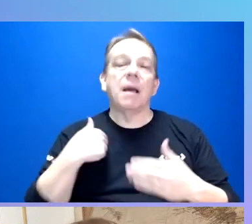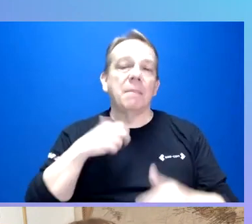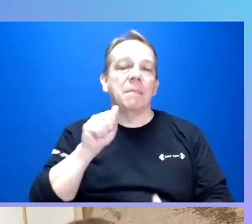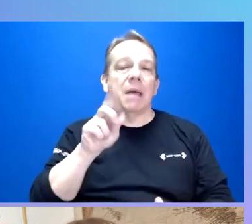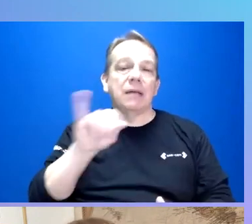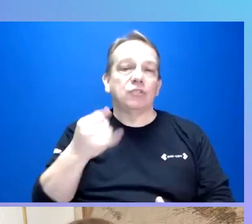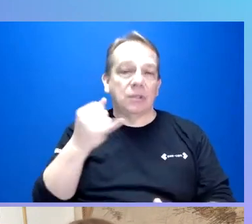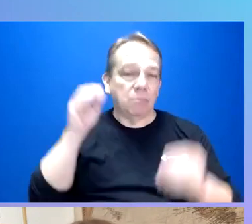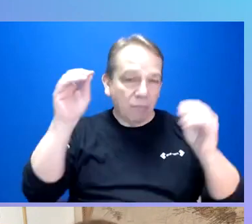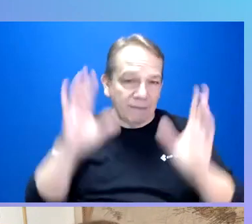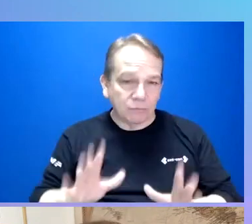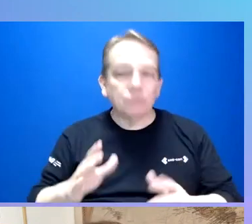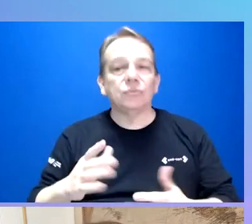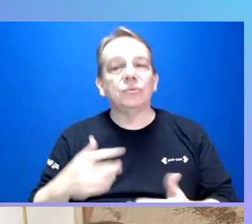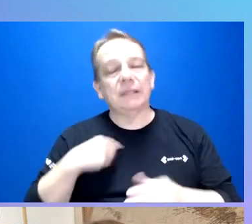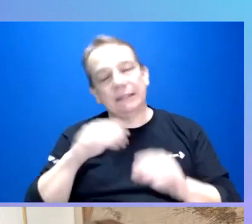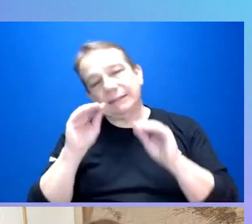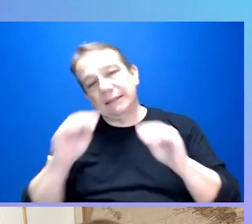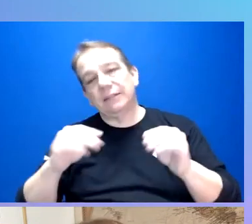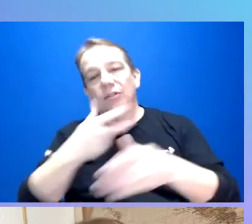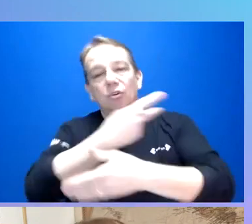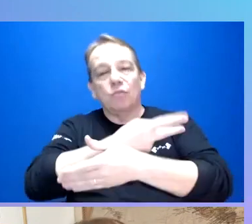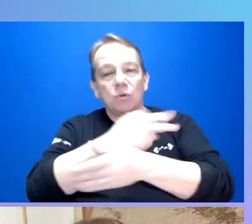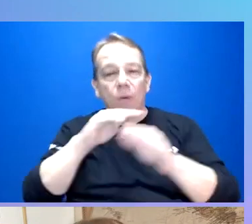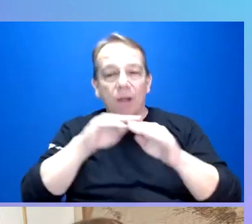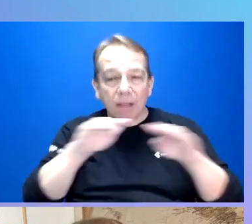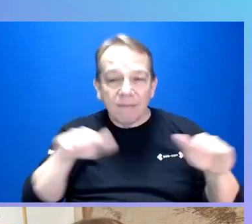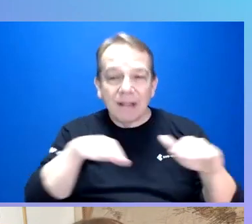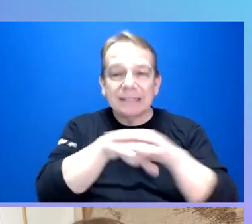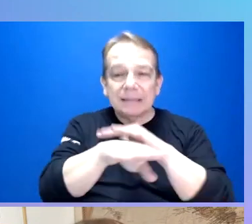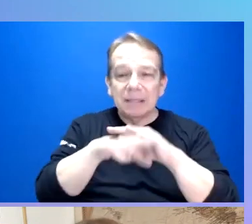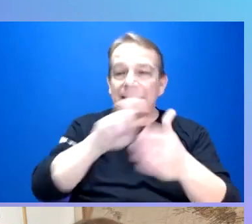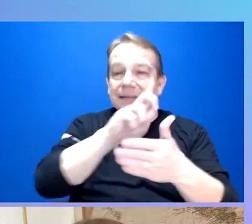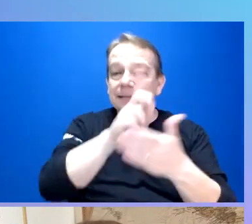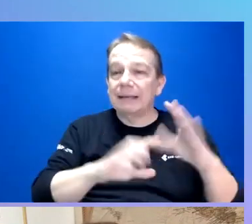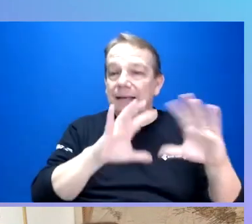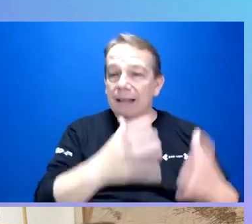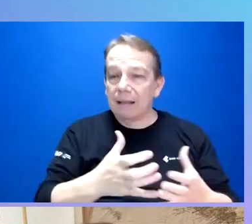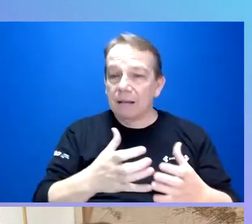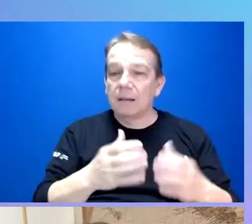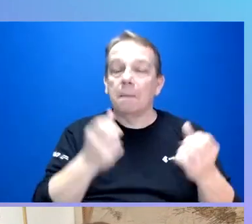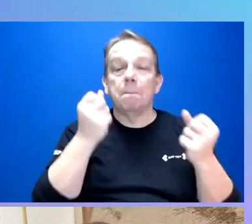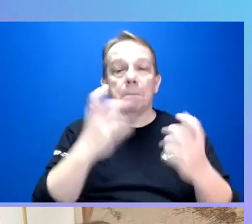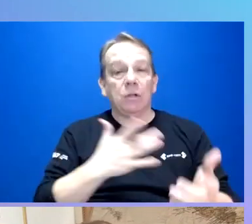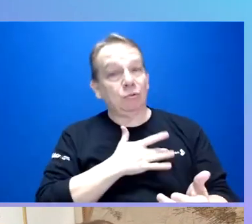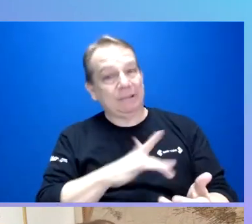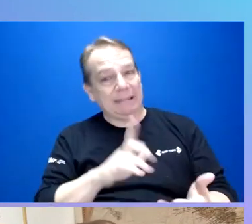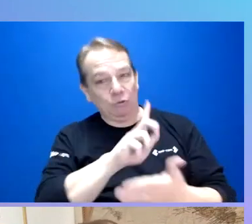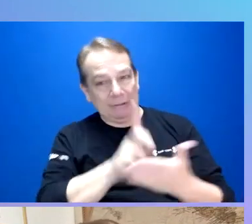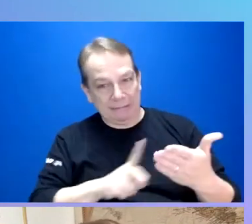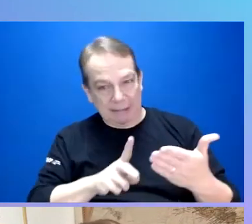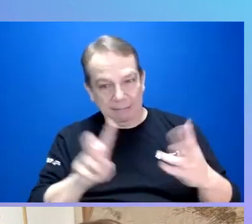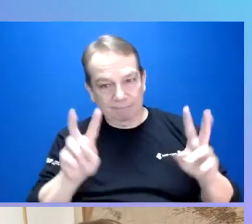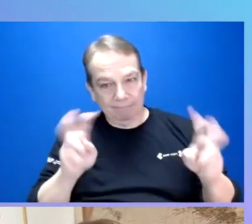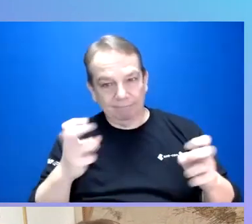there, where I teach a graduate level accessibility design class called Multisensory Design.